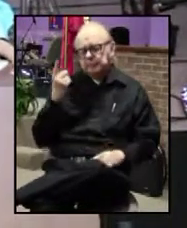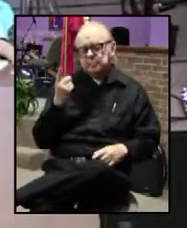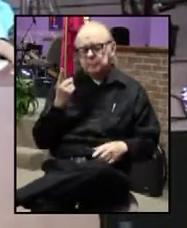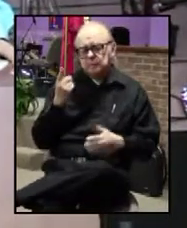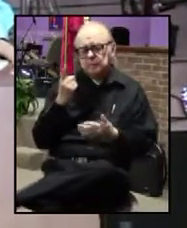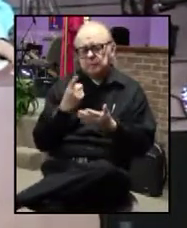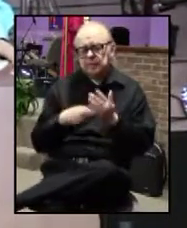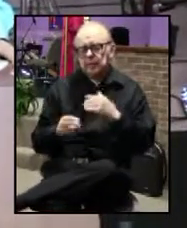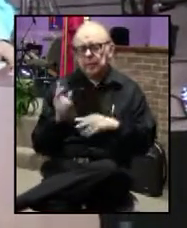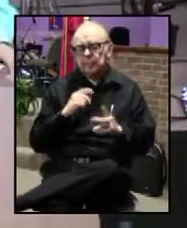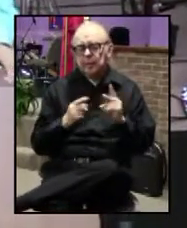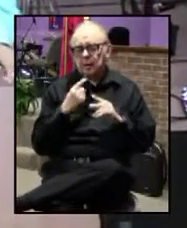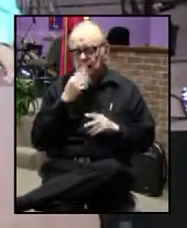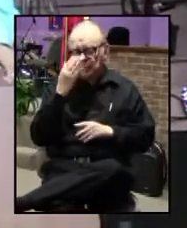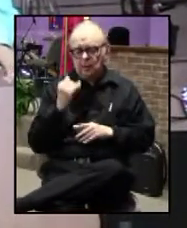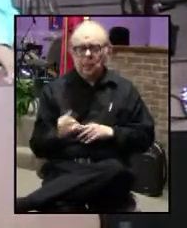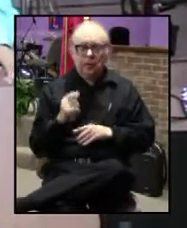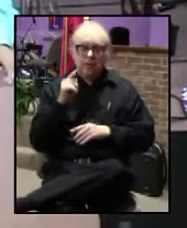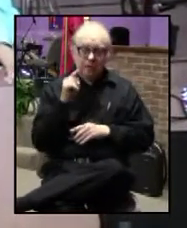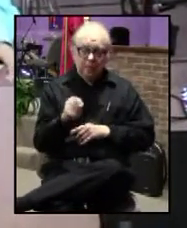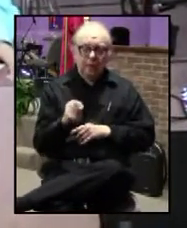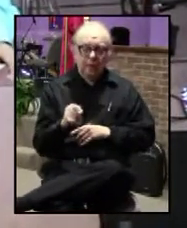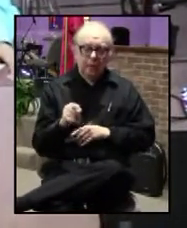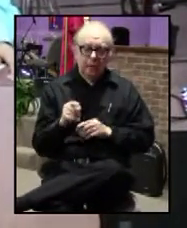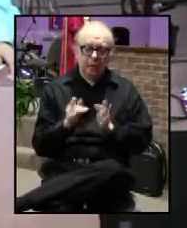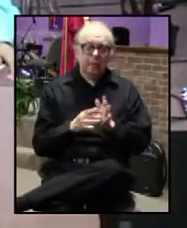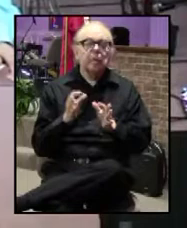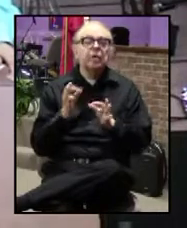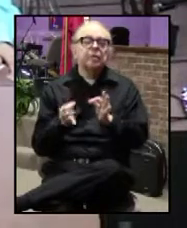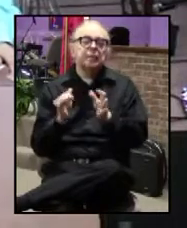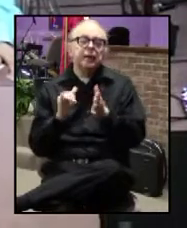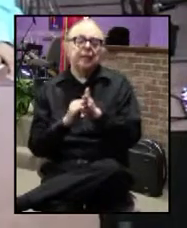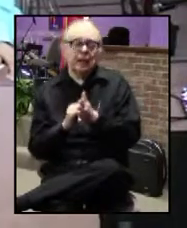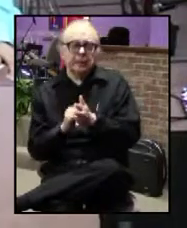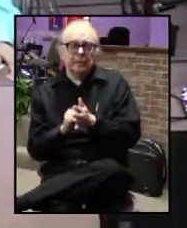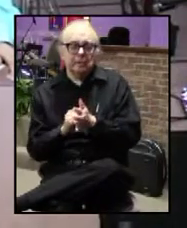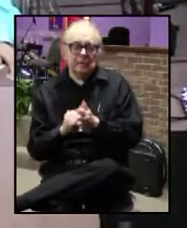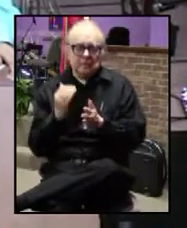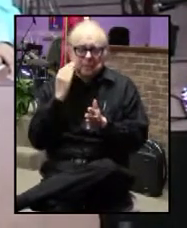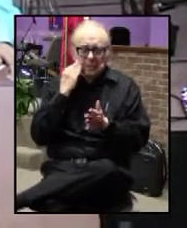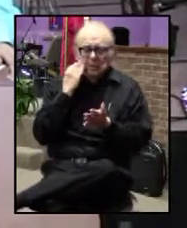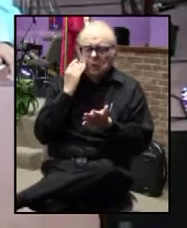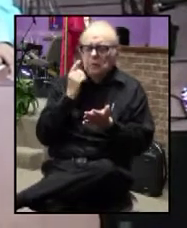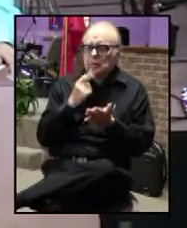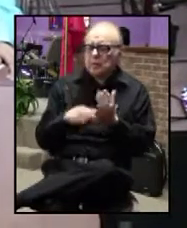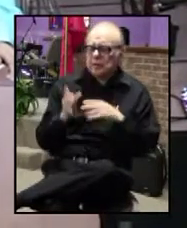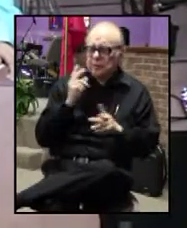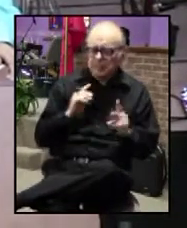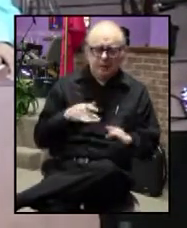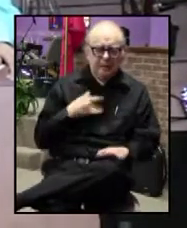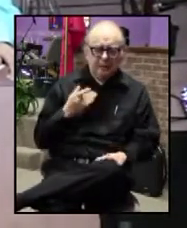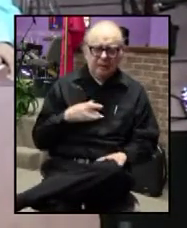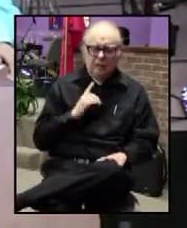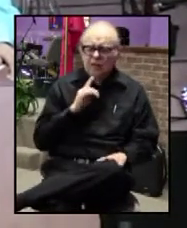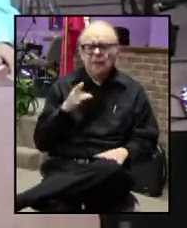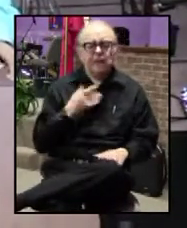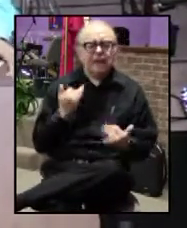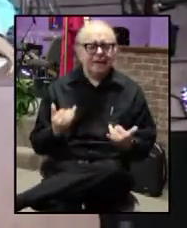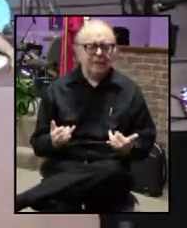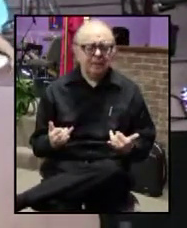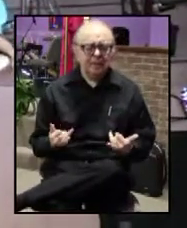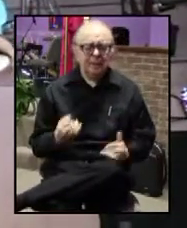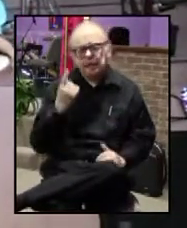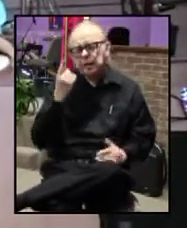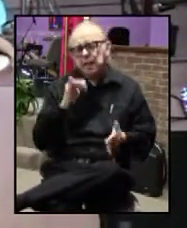understand what they're saying because you are interpreting. You know what they felt or are feeling.